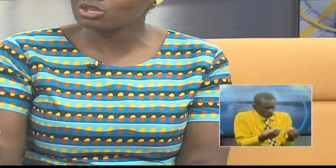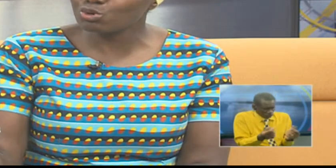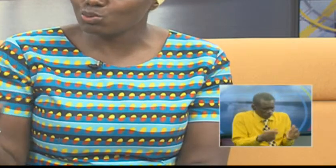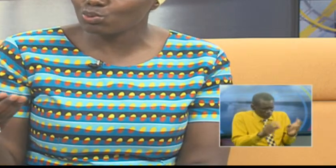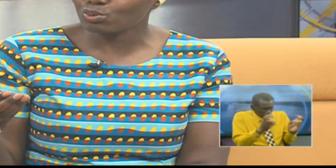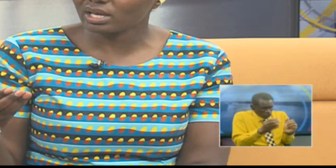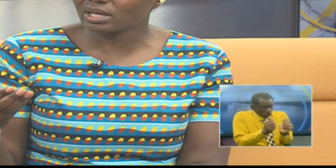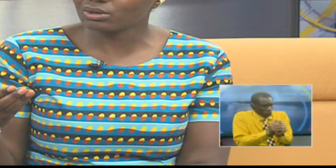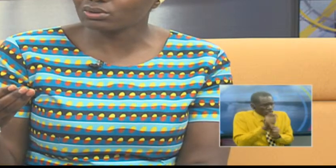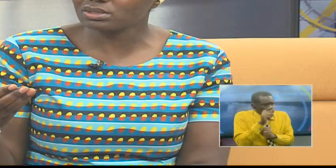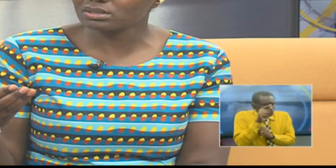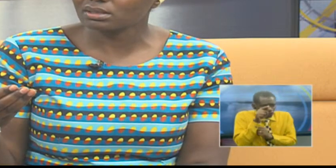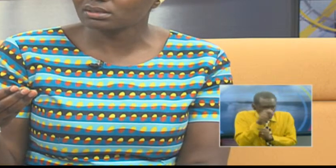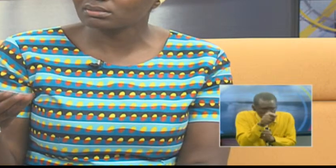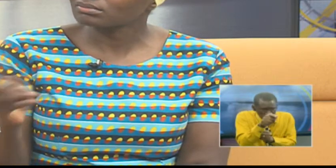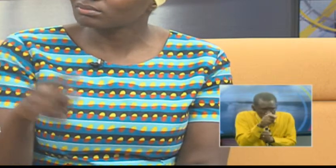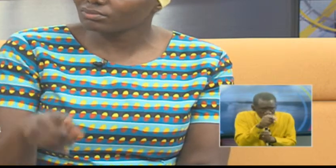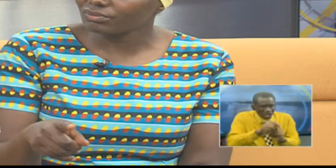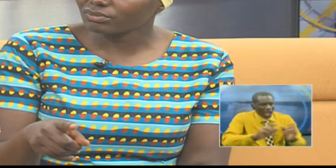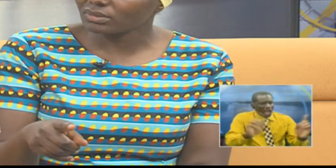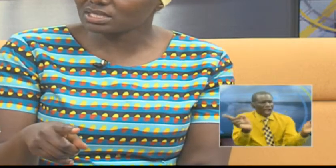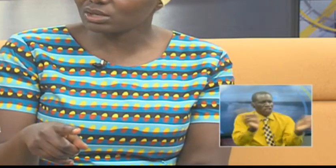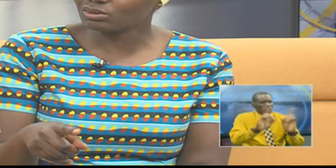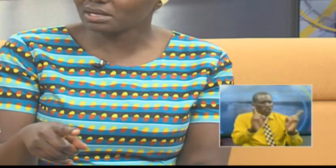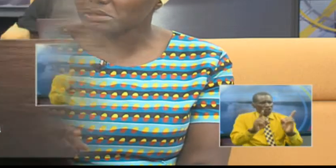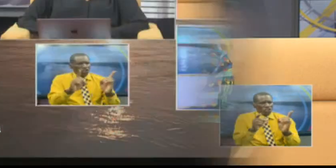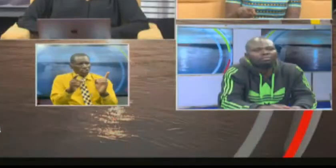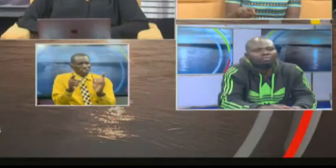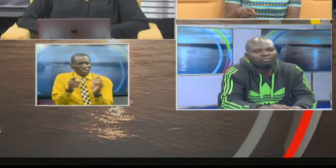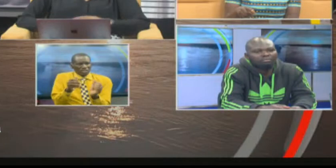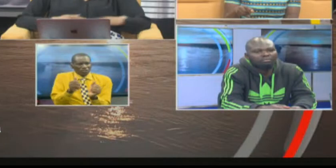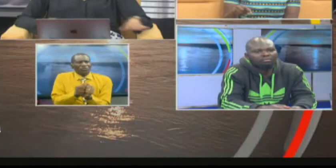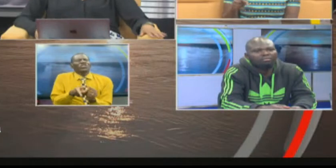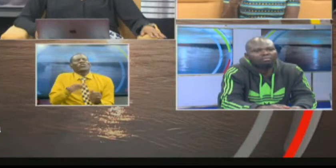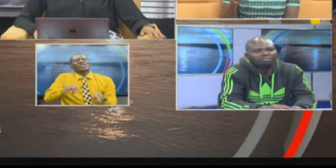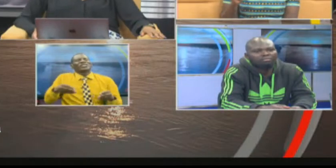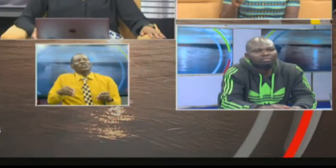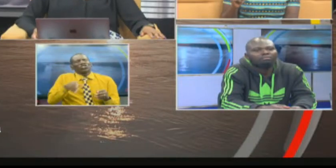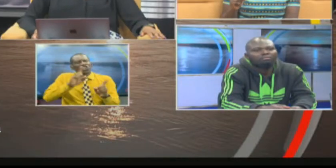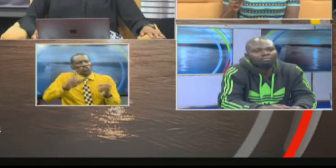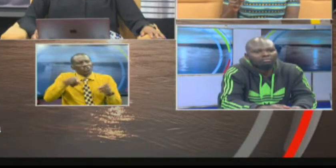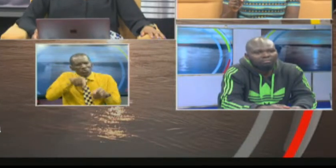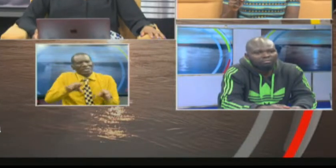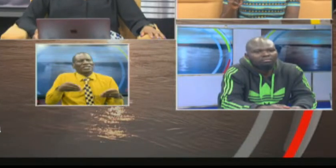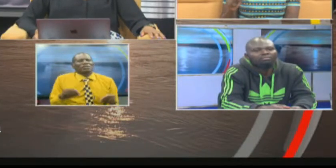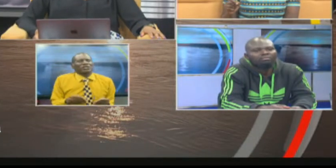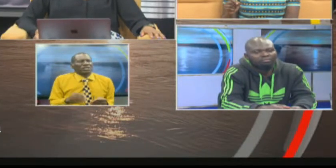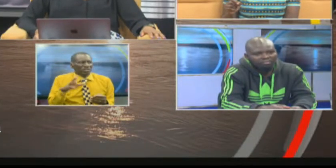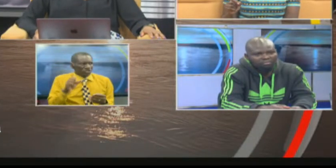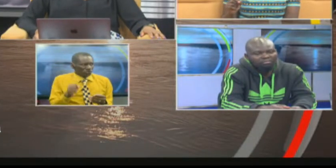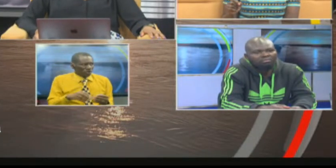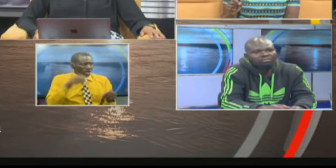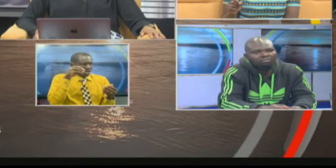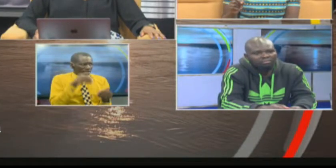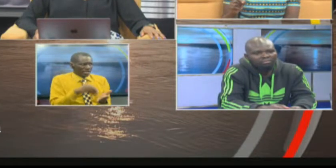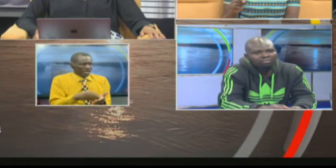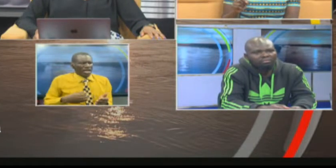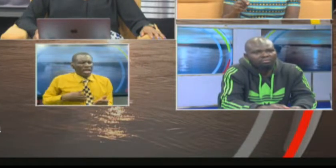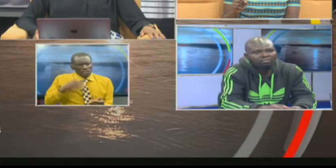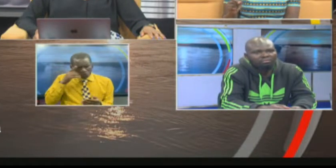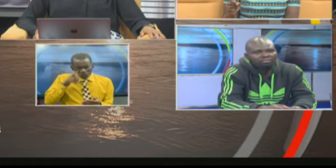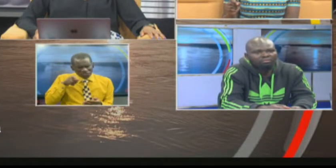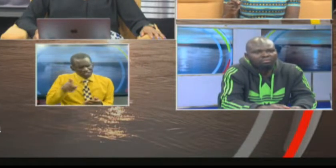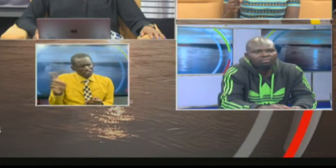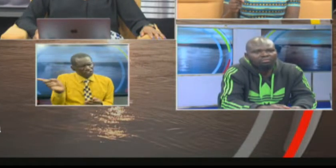with you and not the secondary part. Yes. So, but again, I know this is not